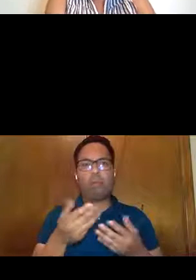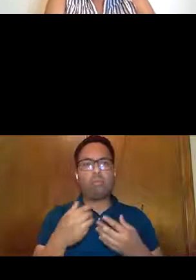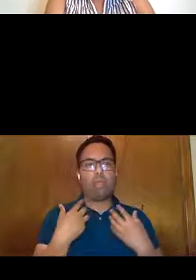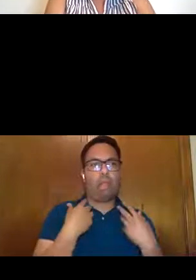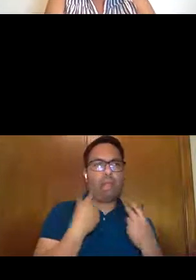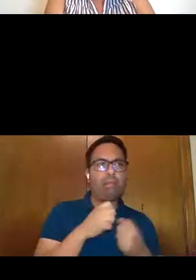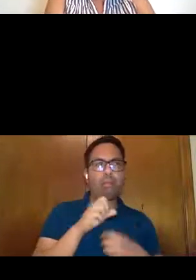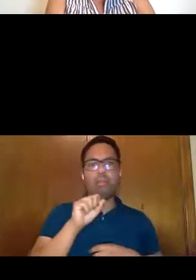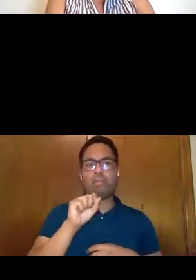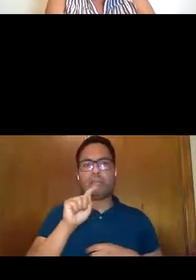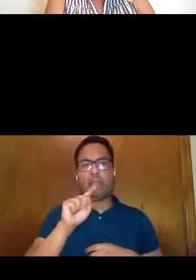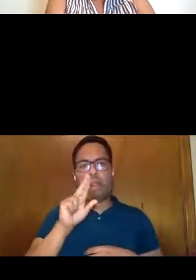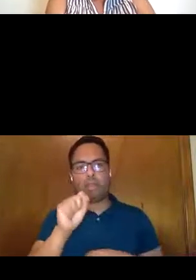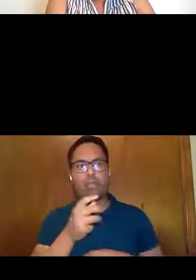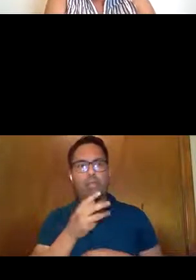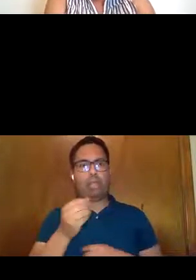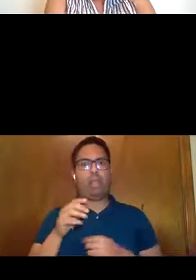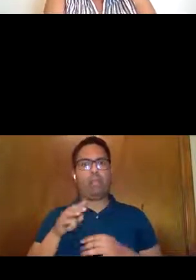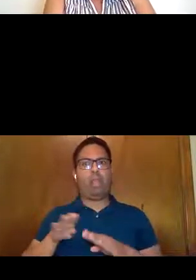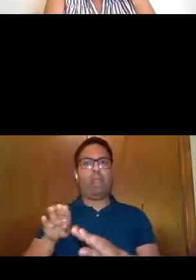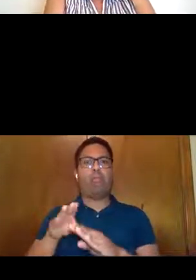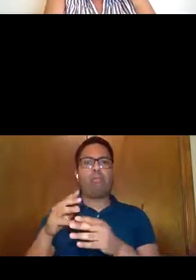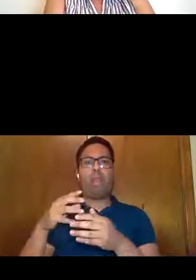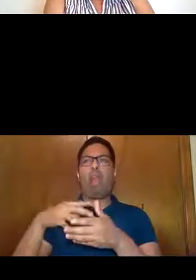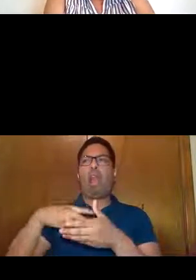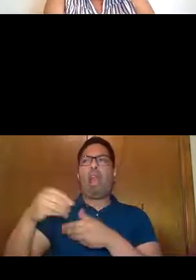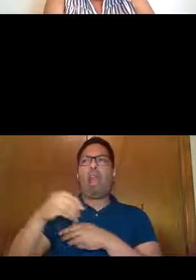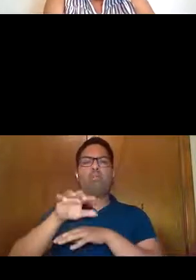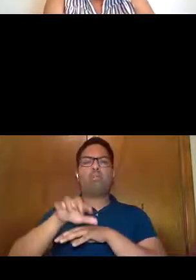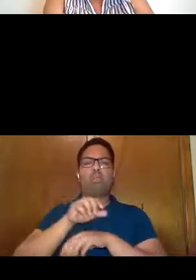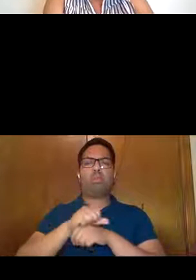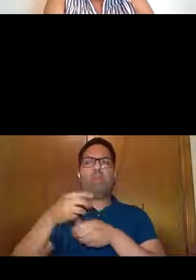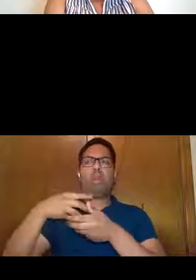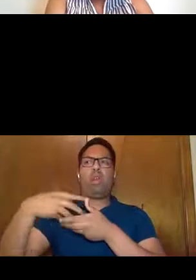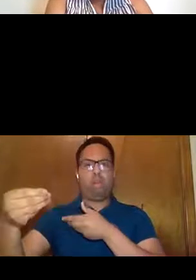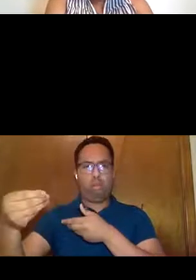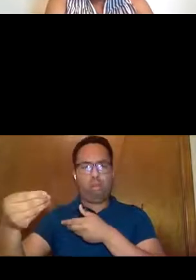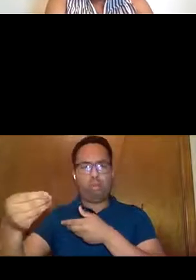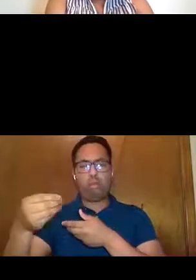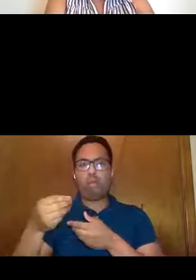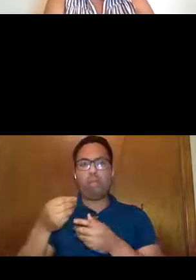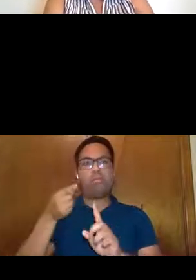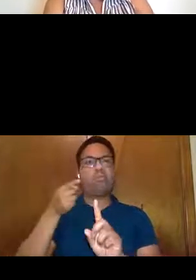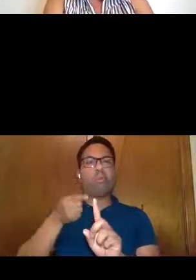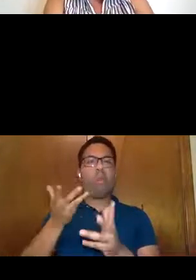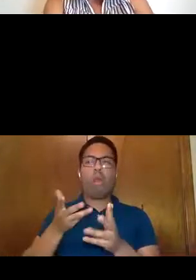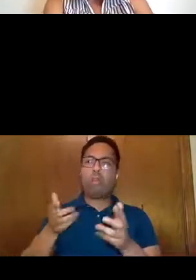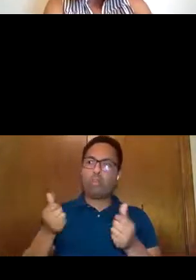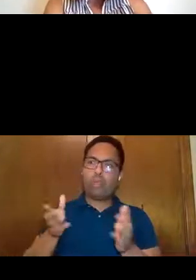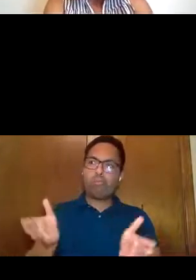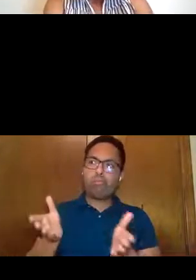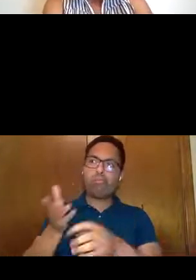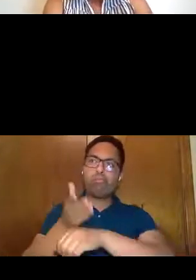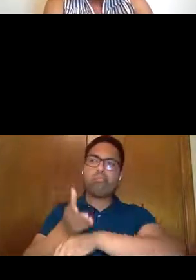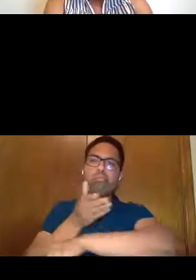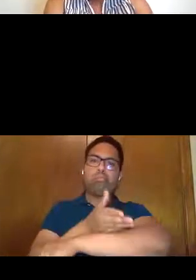behavior outside of the clinical encounter, with the goal of fostering more patient-centered,